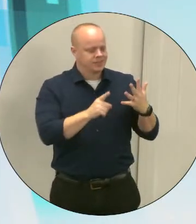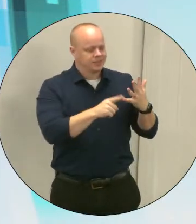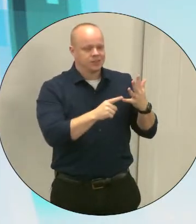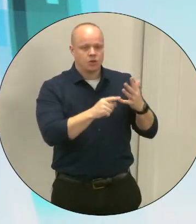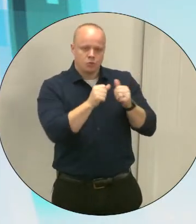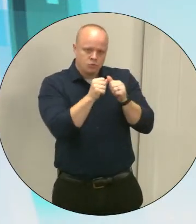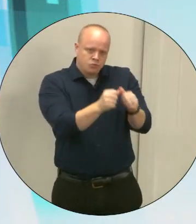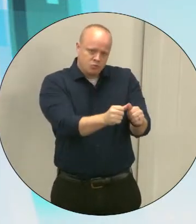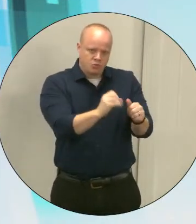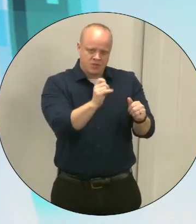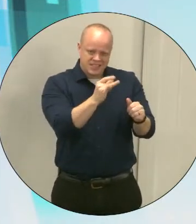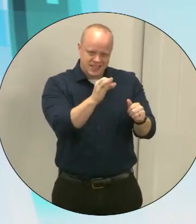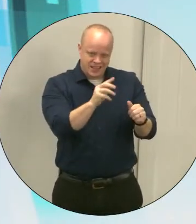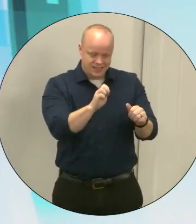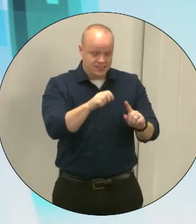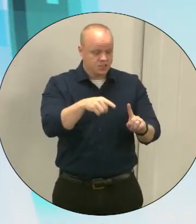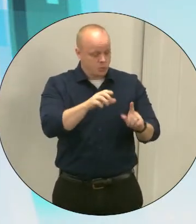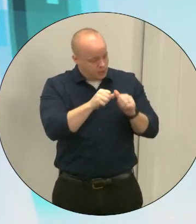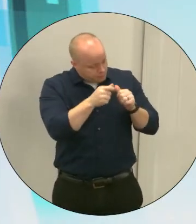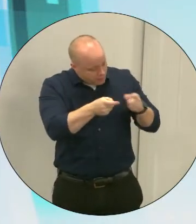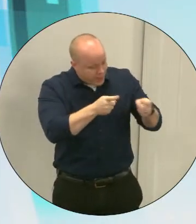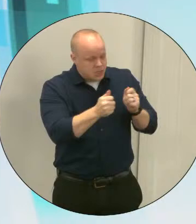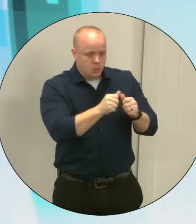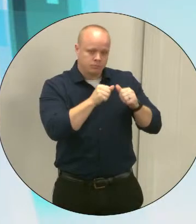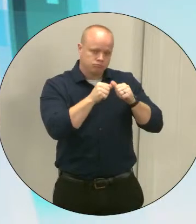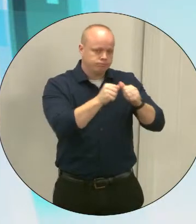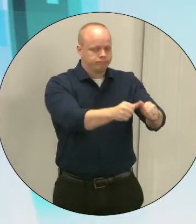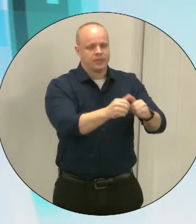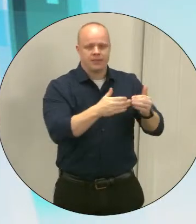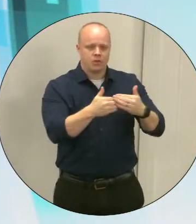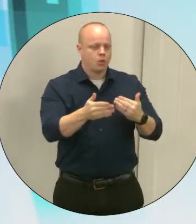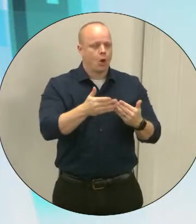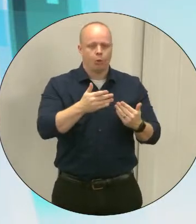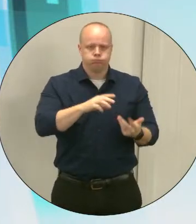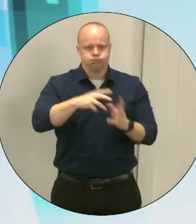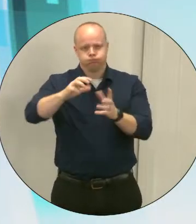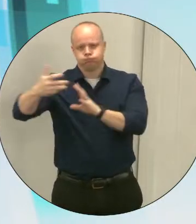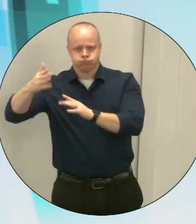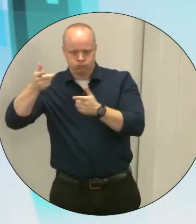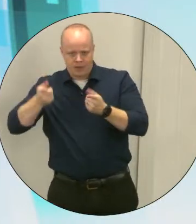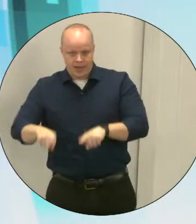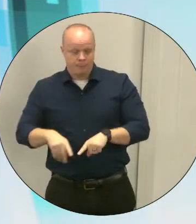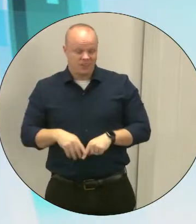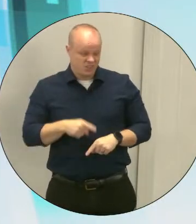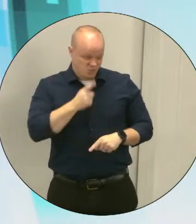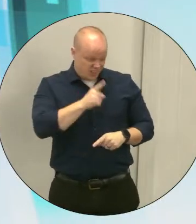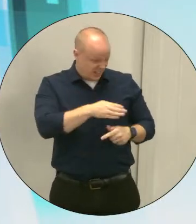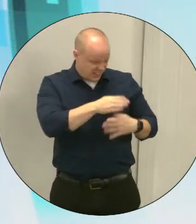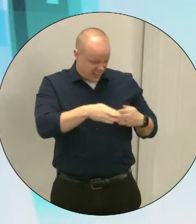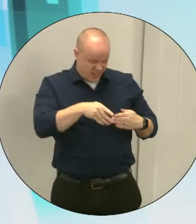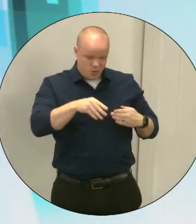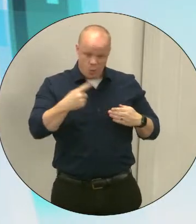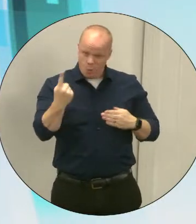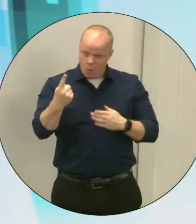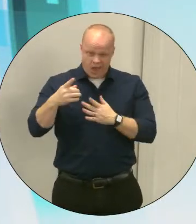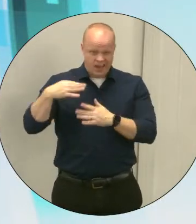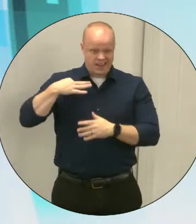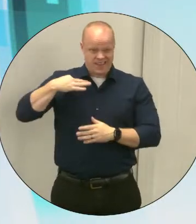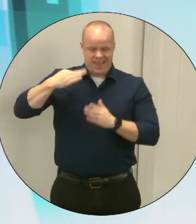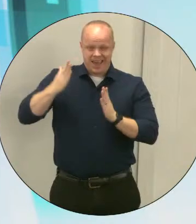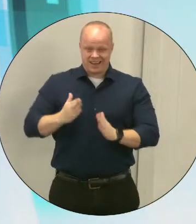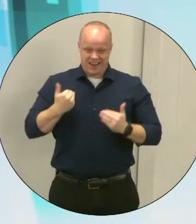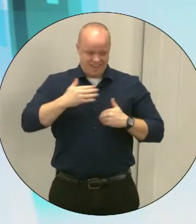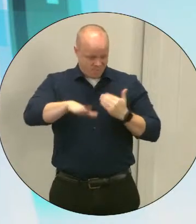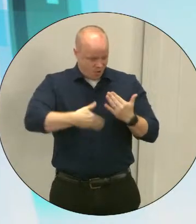steady hand even amongst adversity. In the end, only one candidate has exemplified these leadership skills, and only one has a